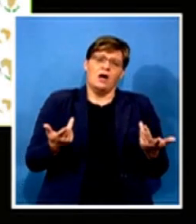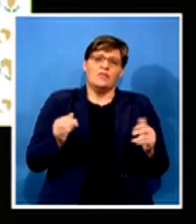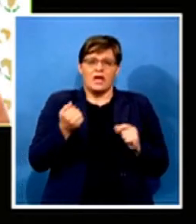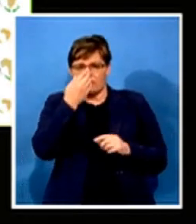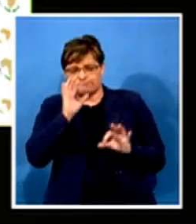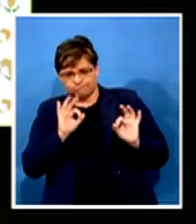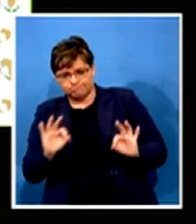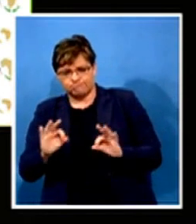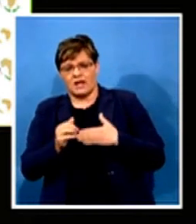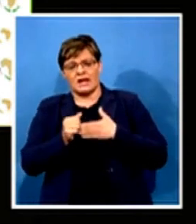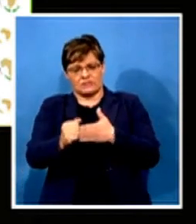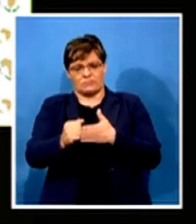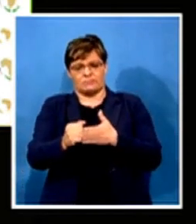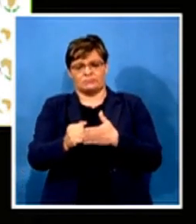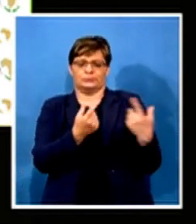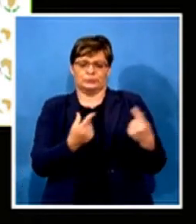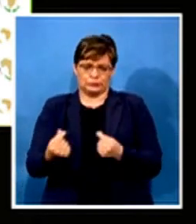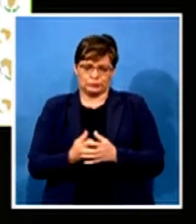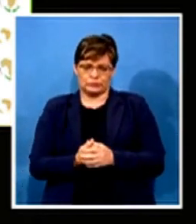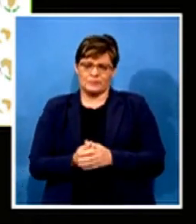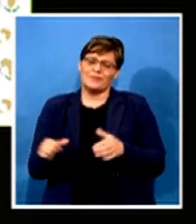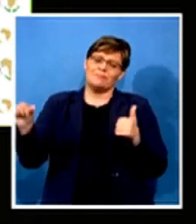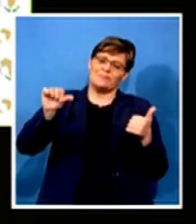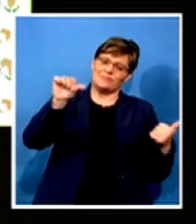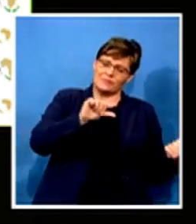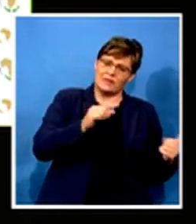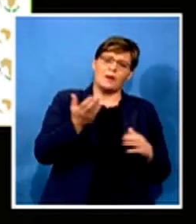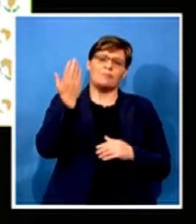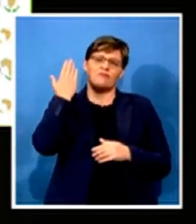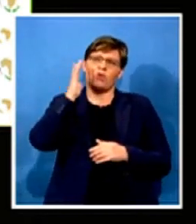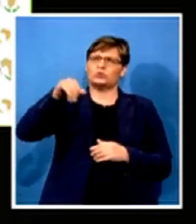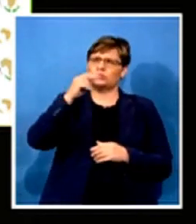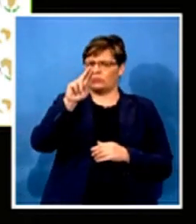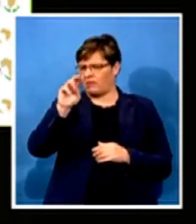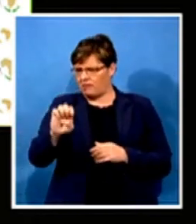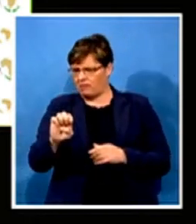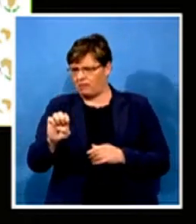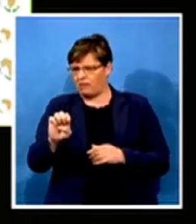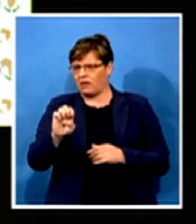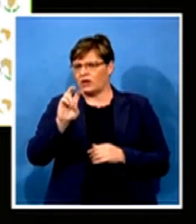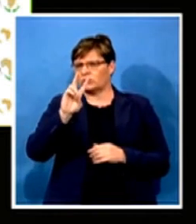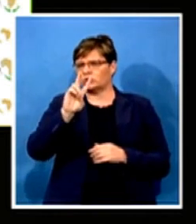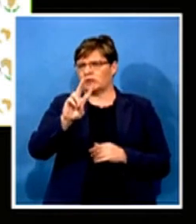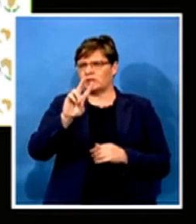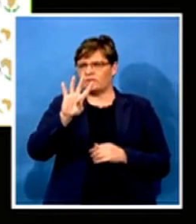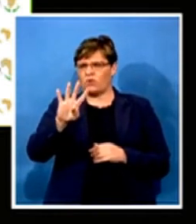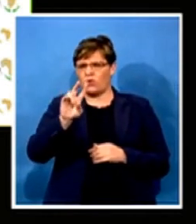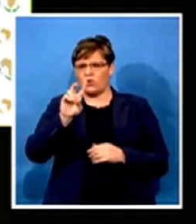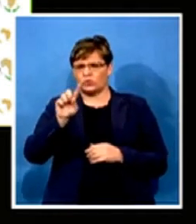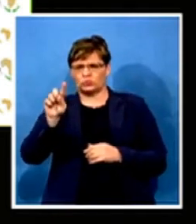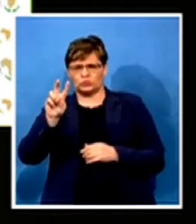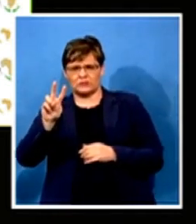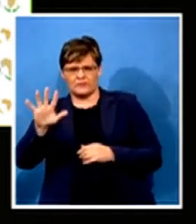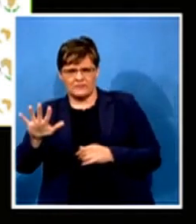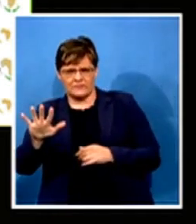just walk you back to early in June, to be very specific, June 24th and 25th, we had a huge meeting where